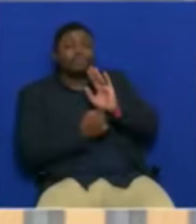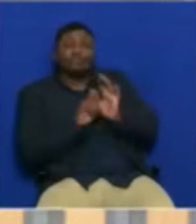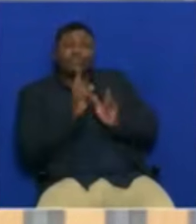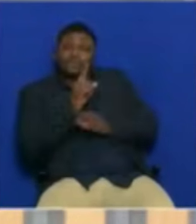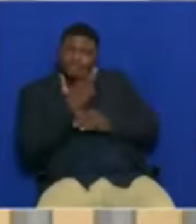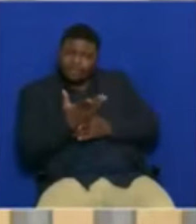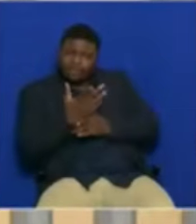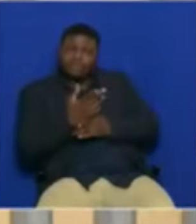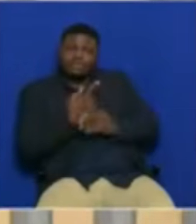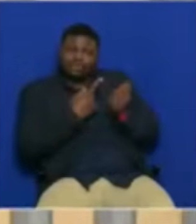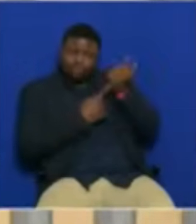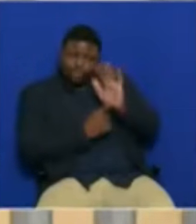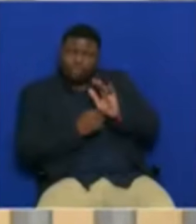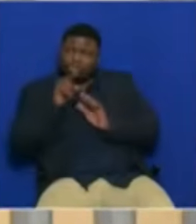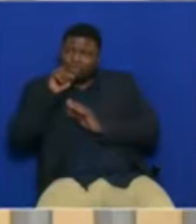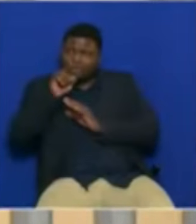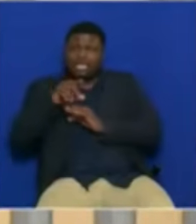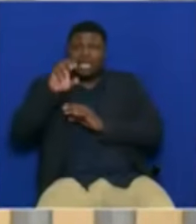Noted, Commissioner.